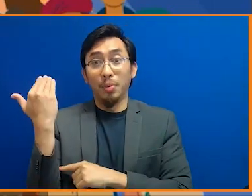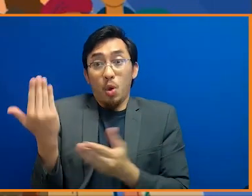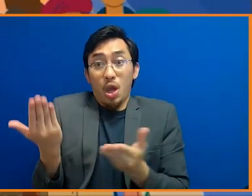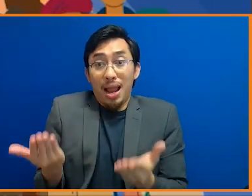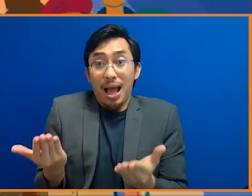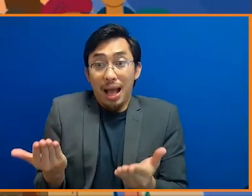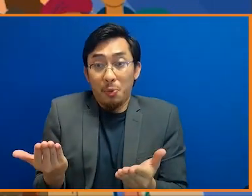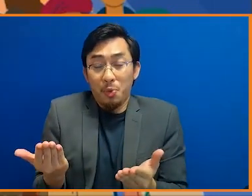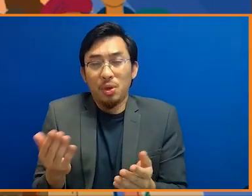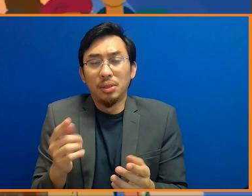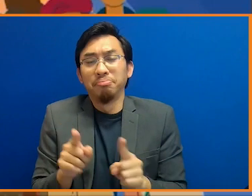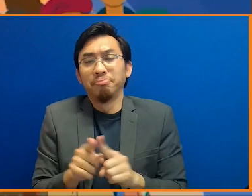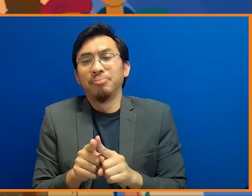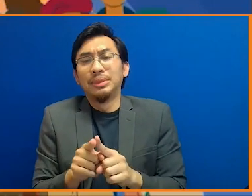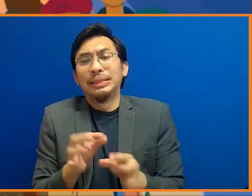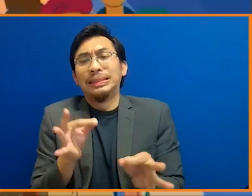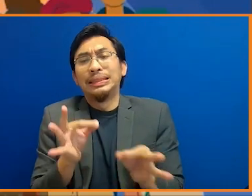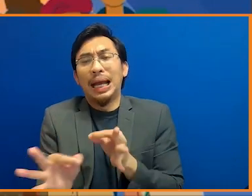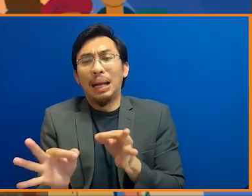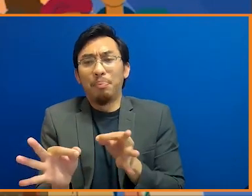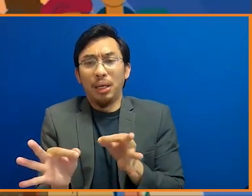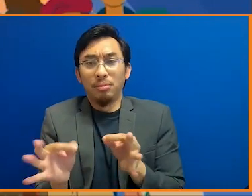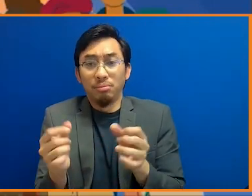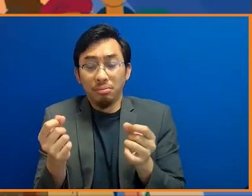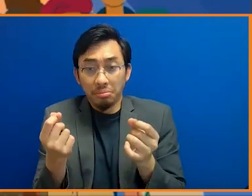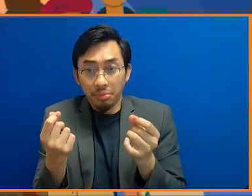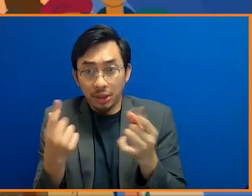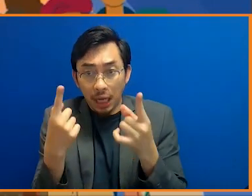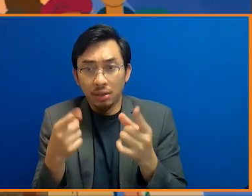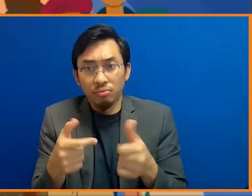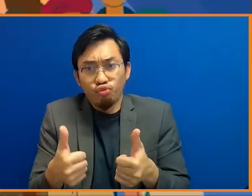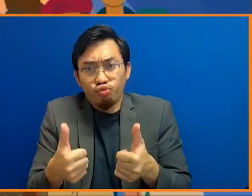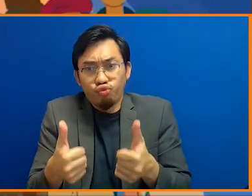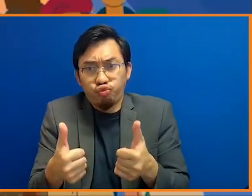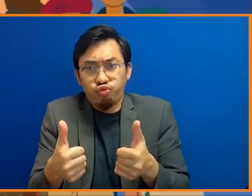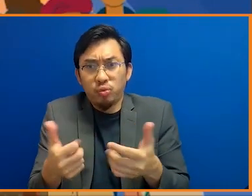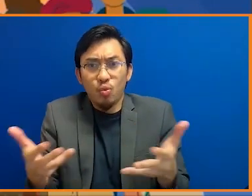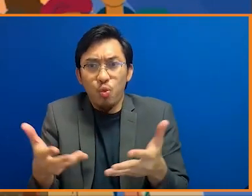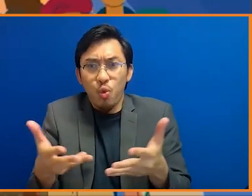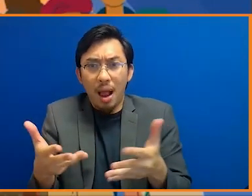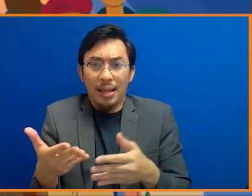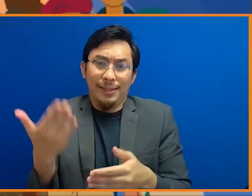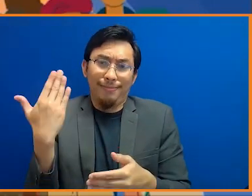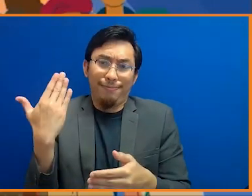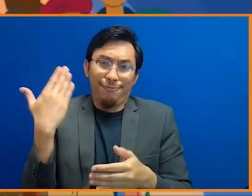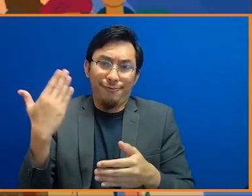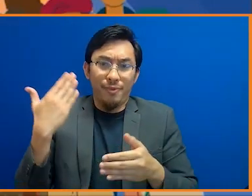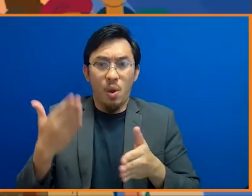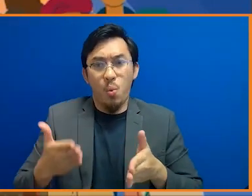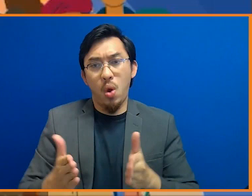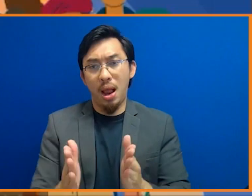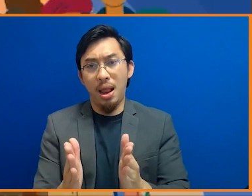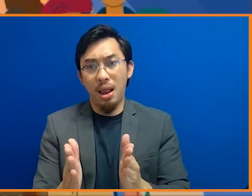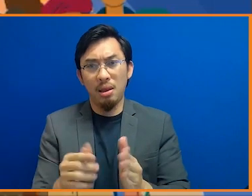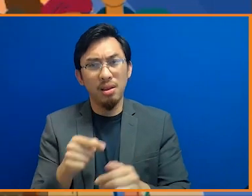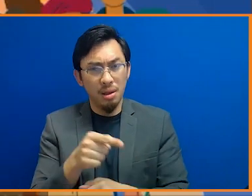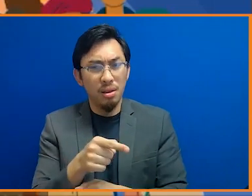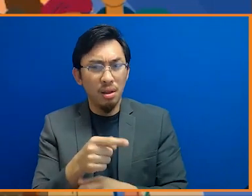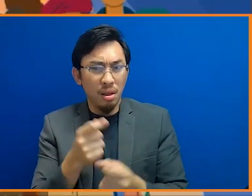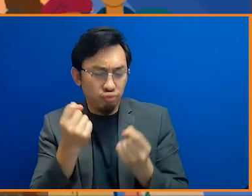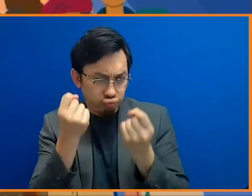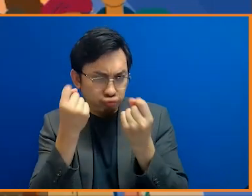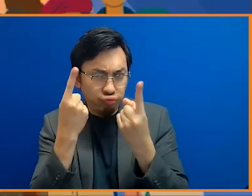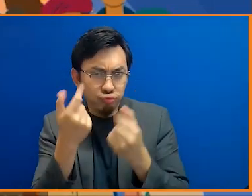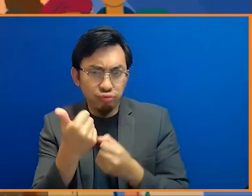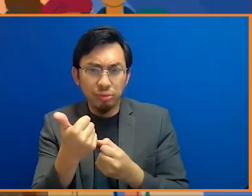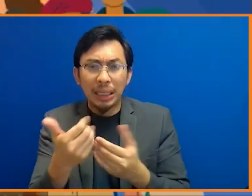Okay, and simple to understand. That's an advantage of having classical ways, and